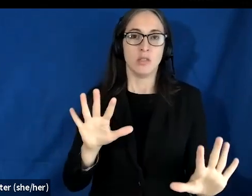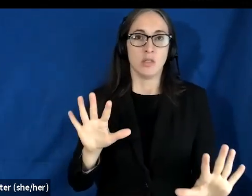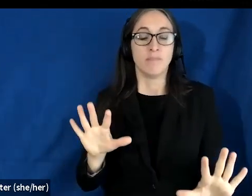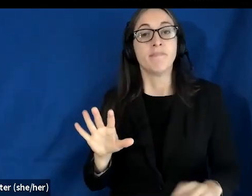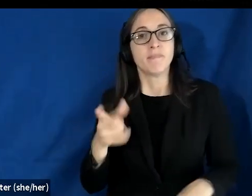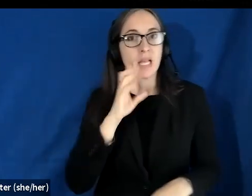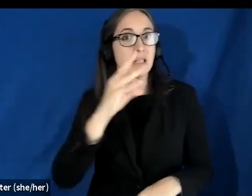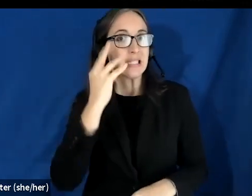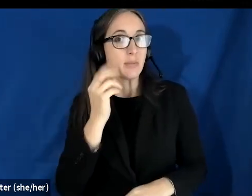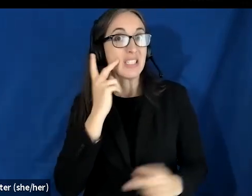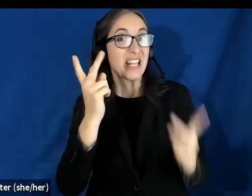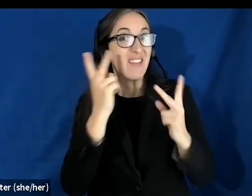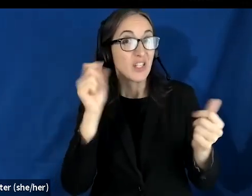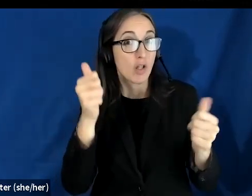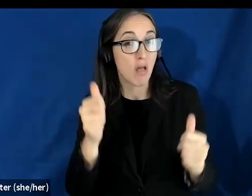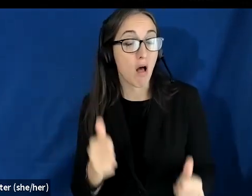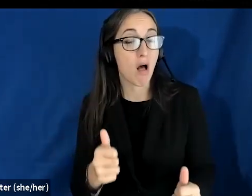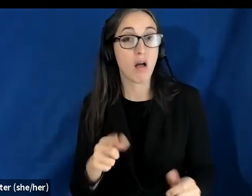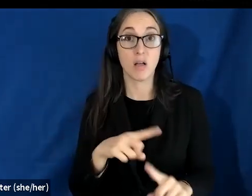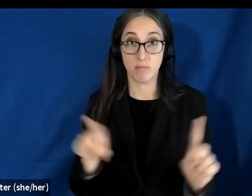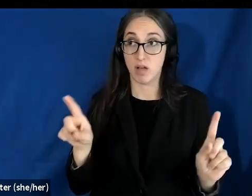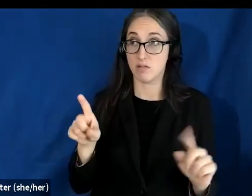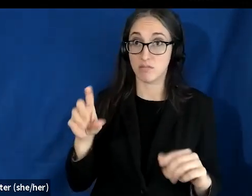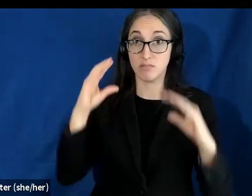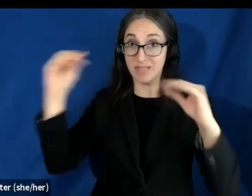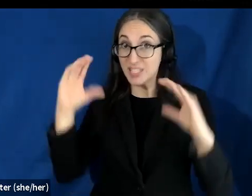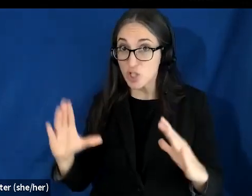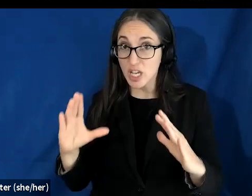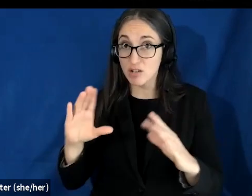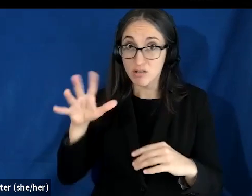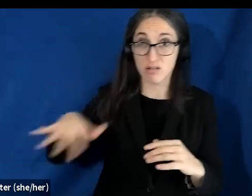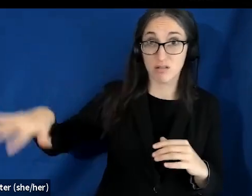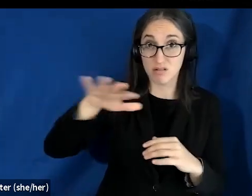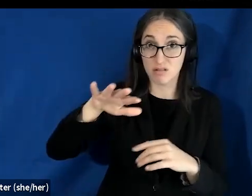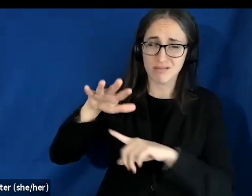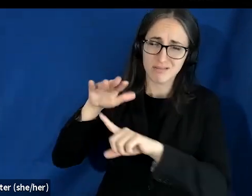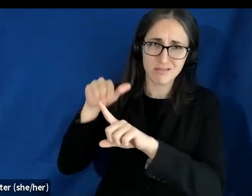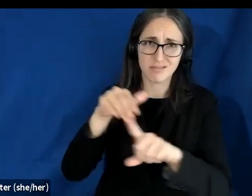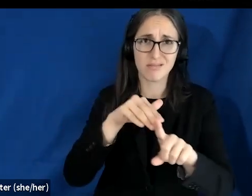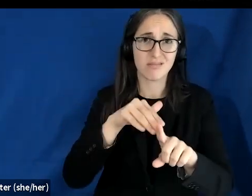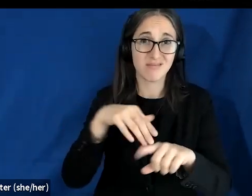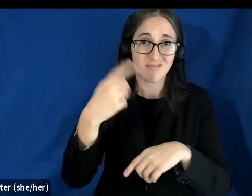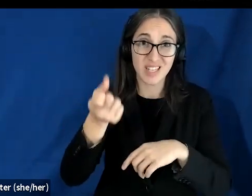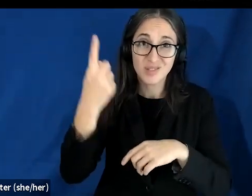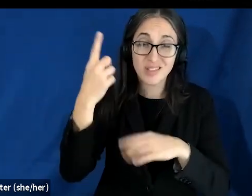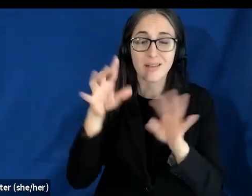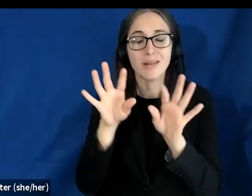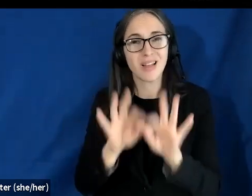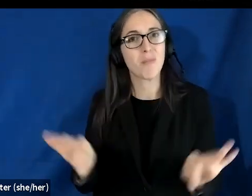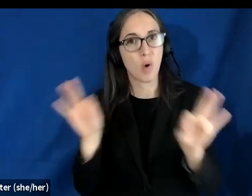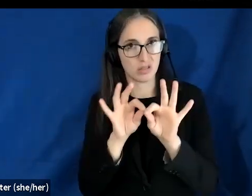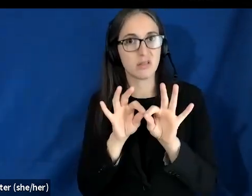been happening. But so for the educators out there, understand that it's very important, it's critical to